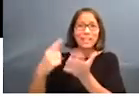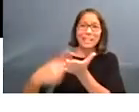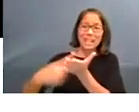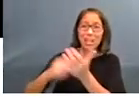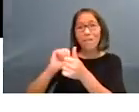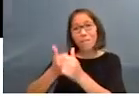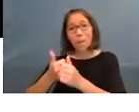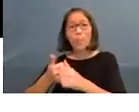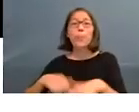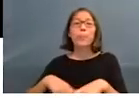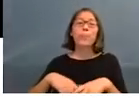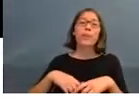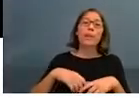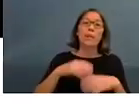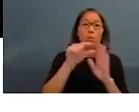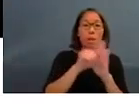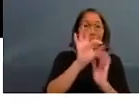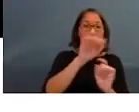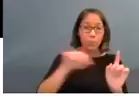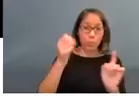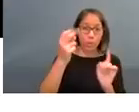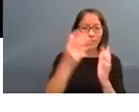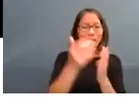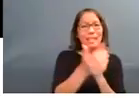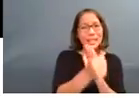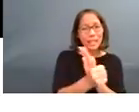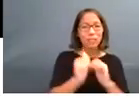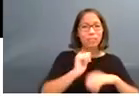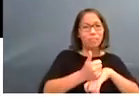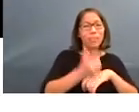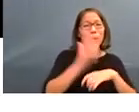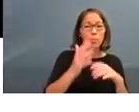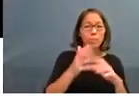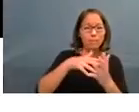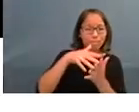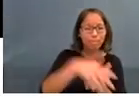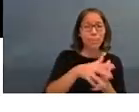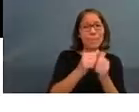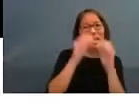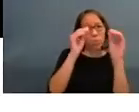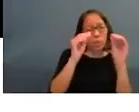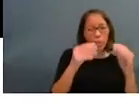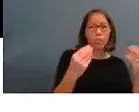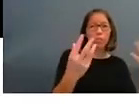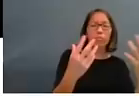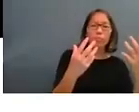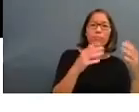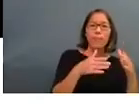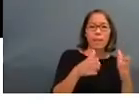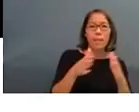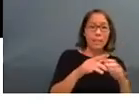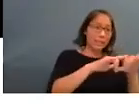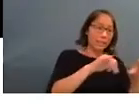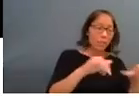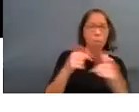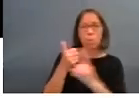grades 9 through 12, skill building will be integrated into instructional delivery methods, whether they are asynchronous or